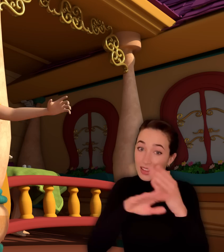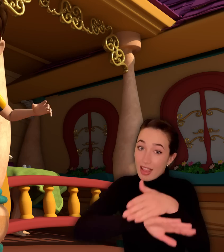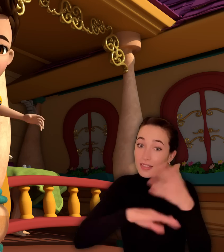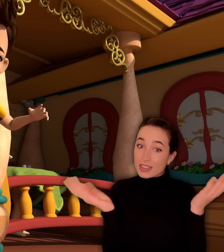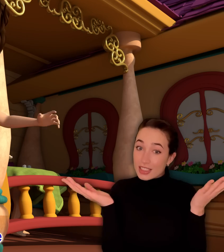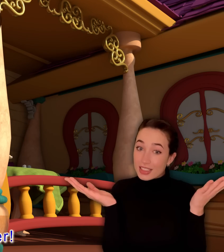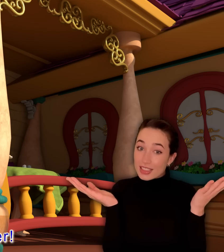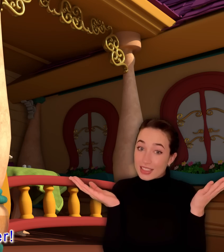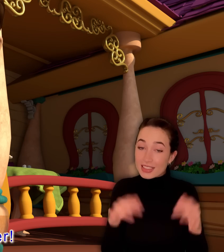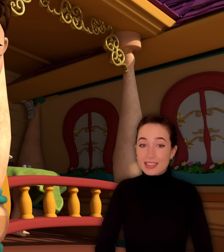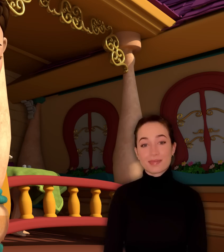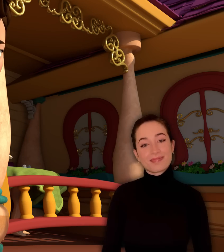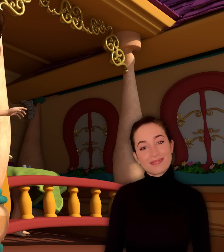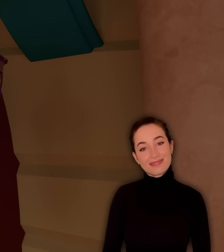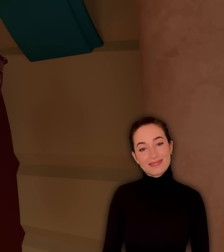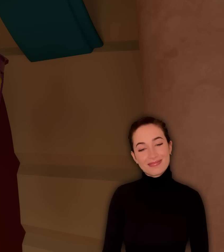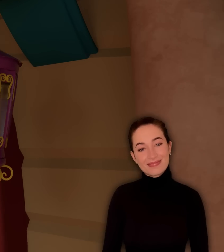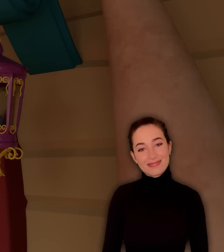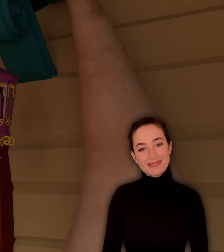maybe we'll teach it